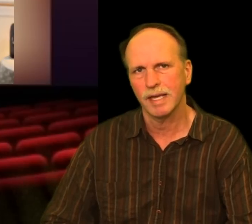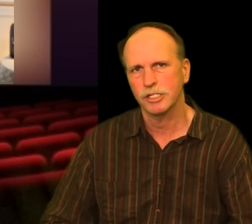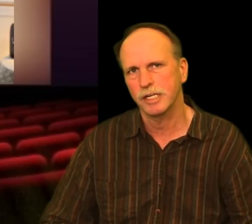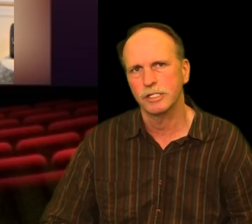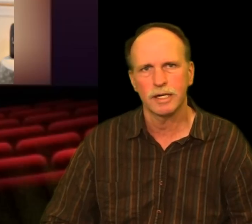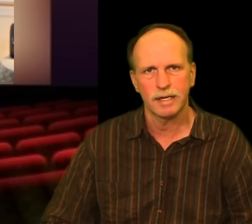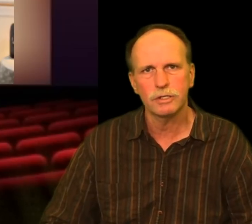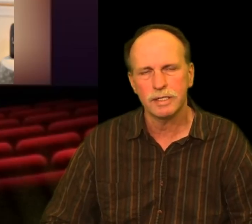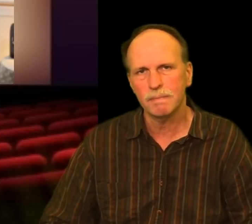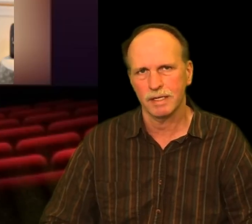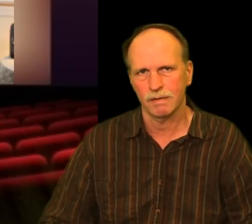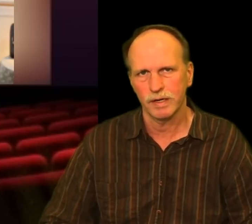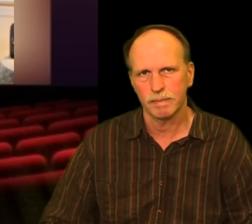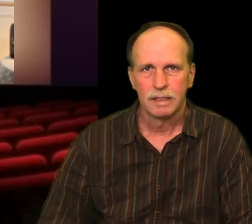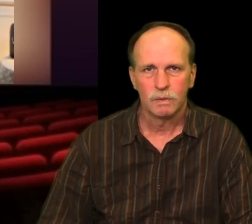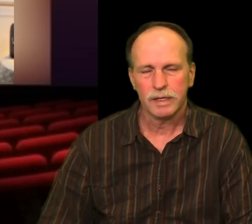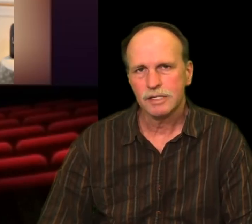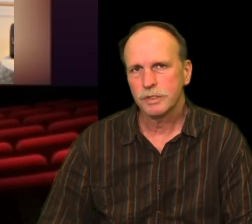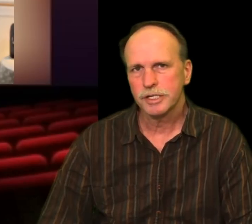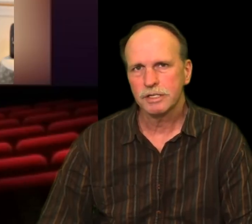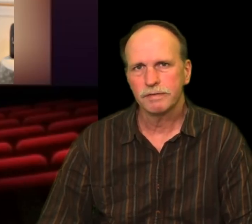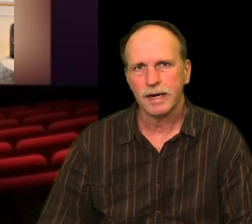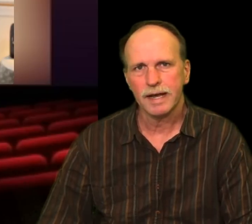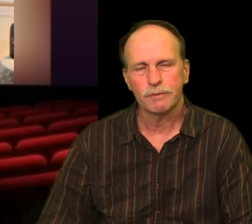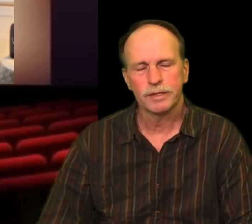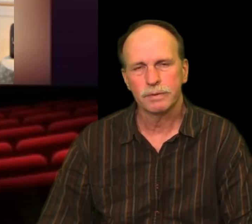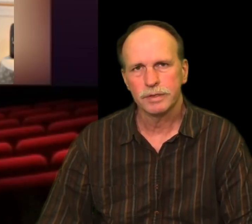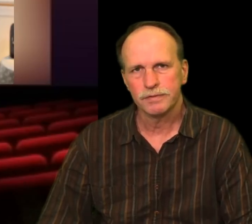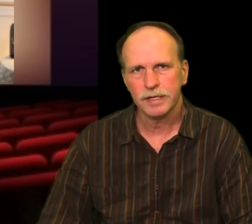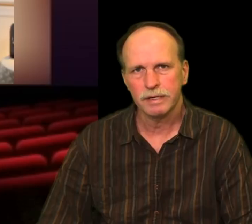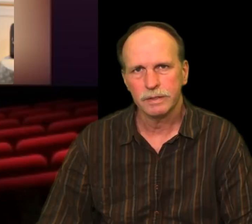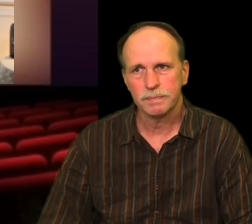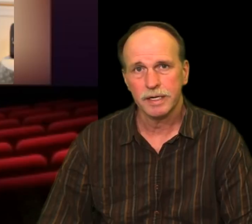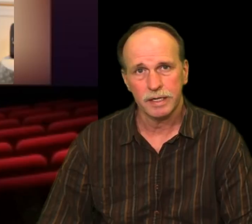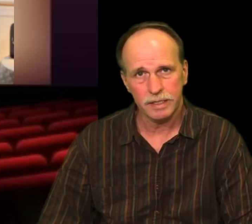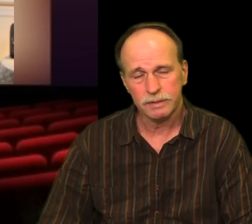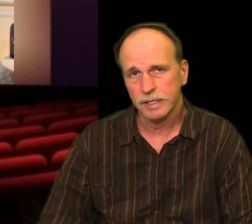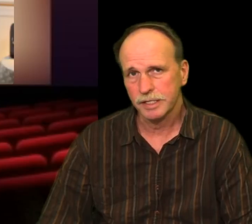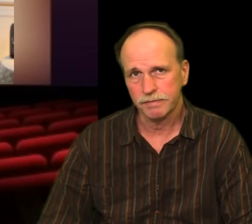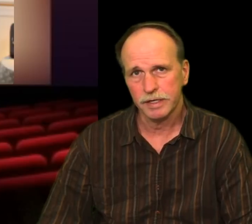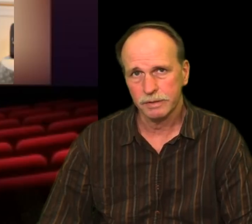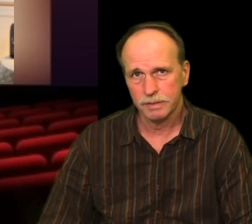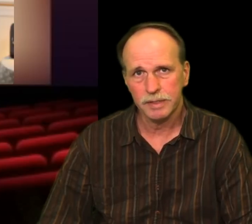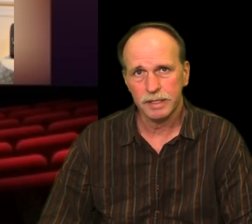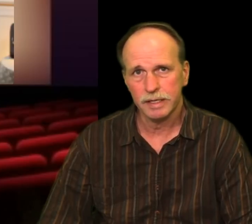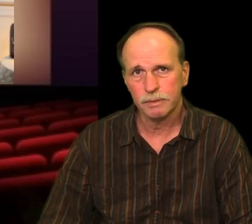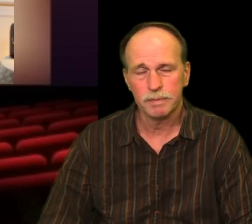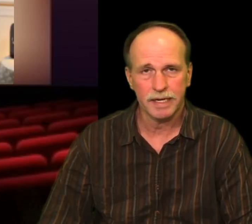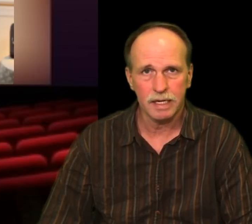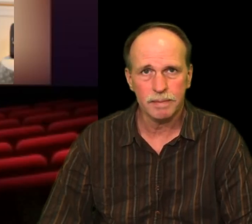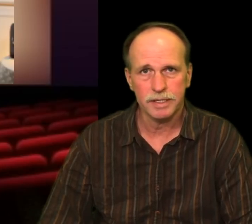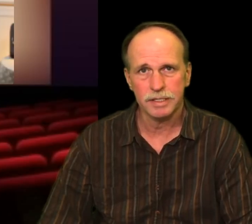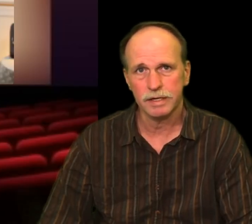effect of that change on your dependent variable. Well, guys, we're just over halfway through this video. It's been an interesting video to me, and I